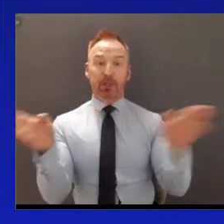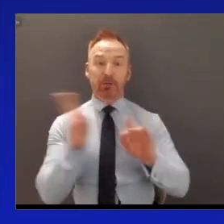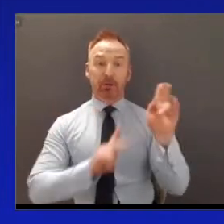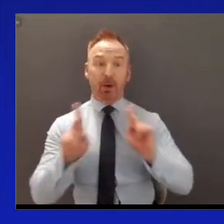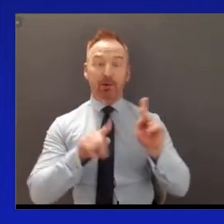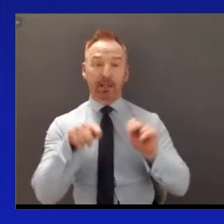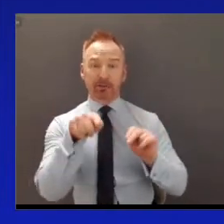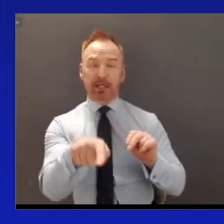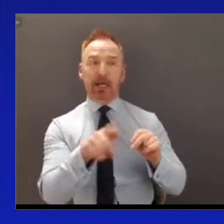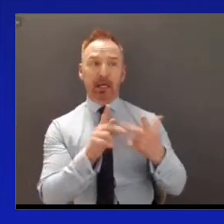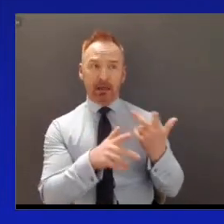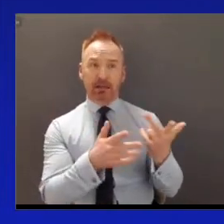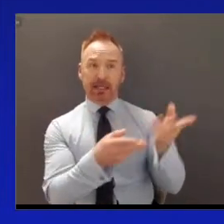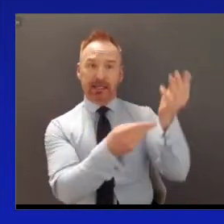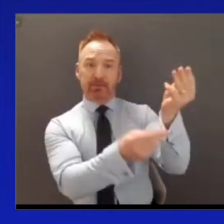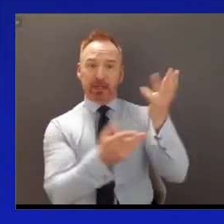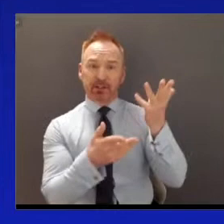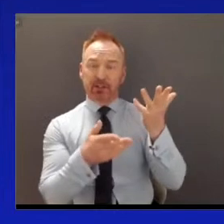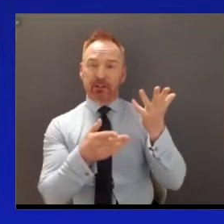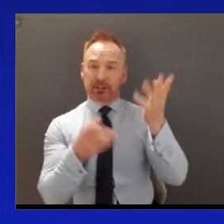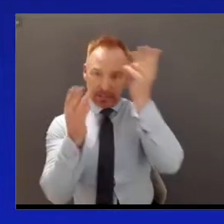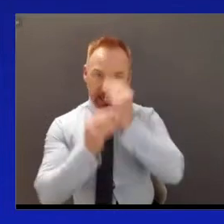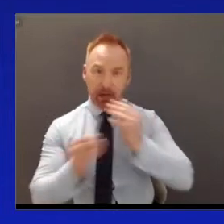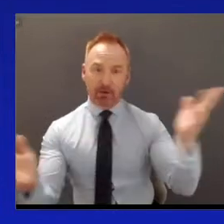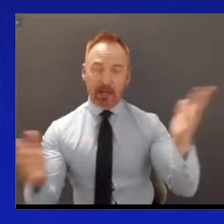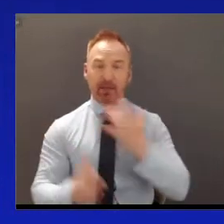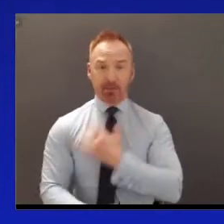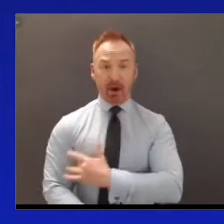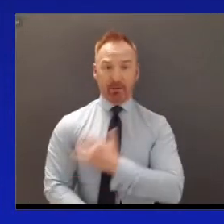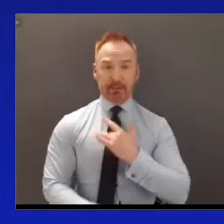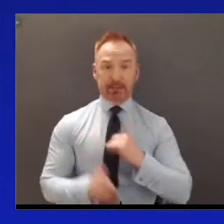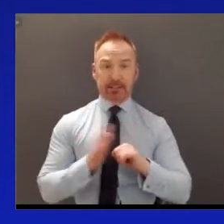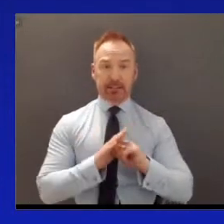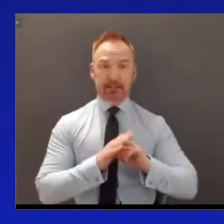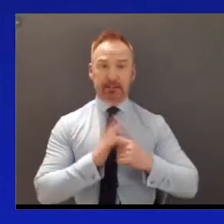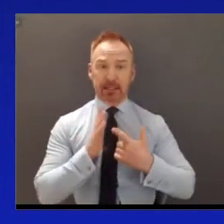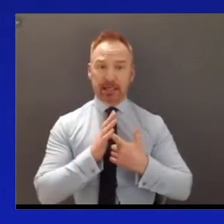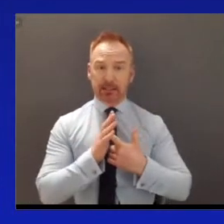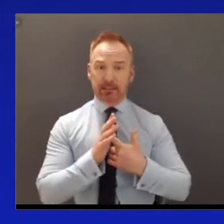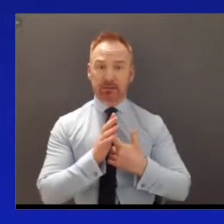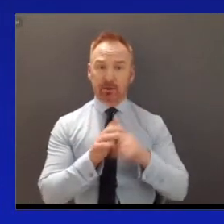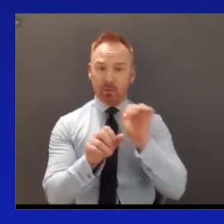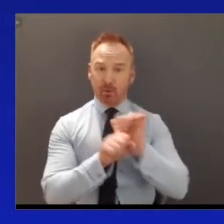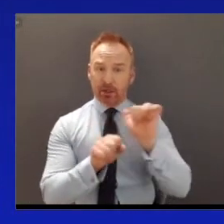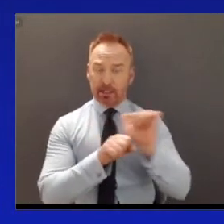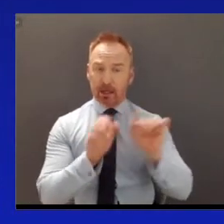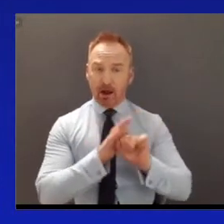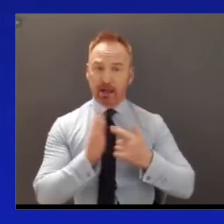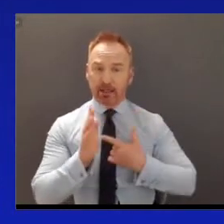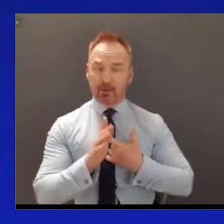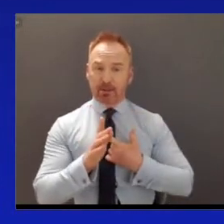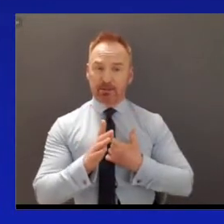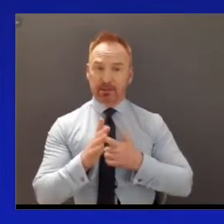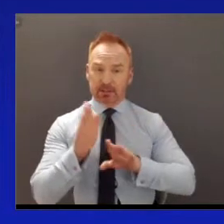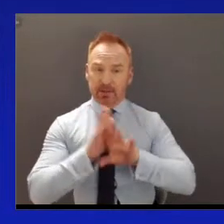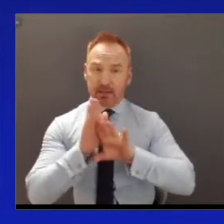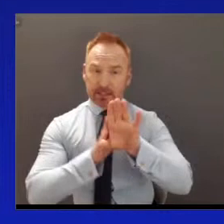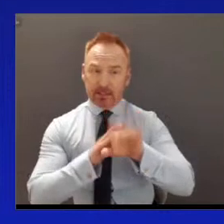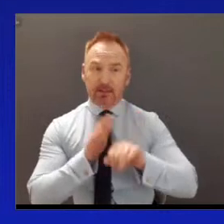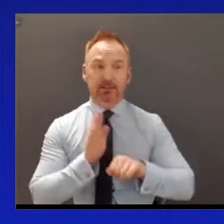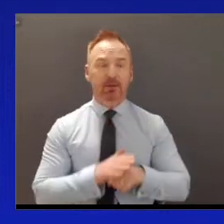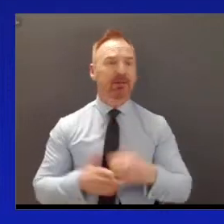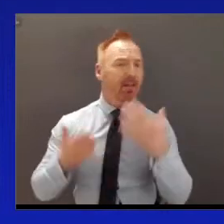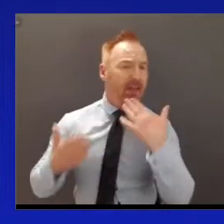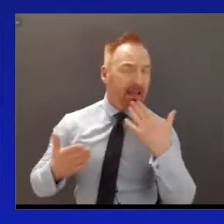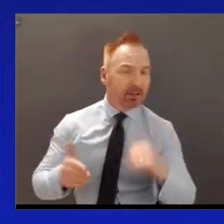is working on adding that in. Okay, great. Thank you very much for that. Just a couple of quick last ones.